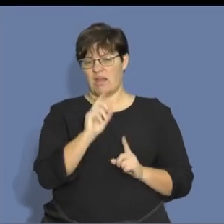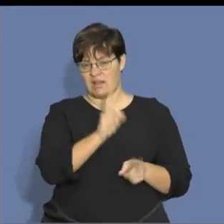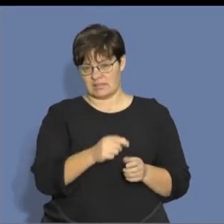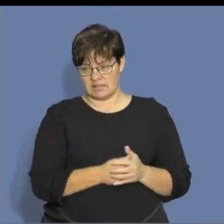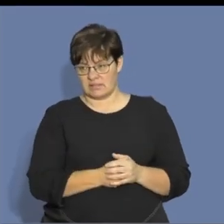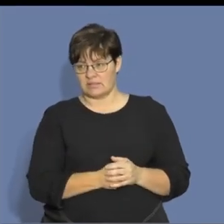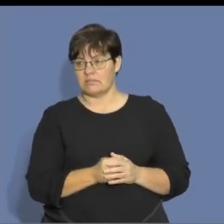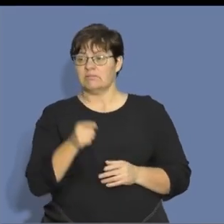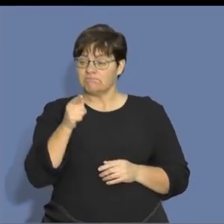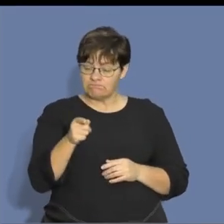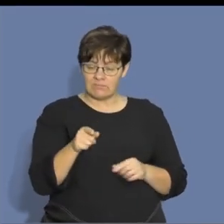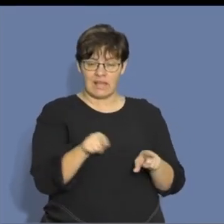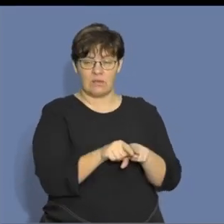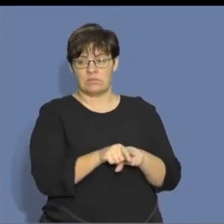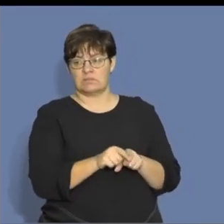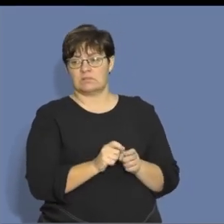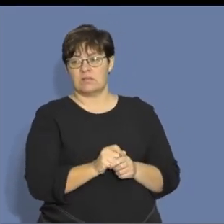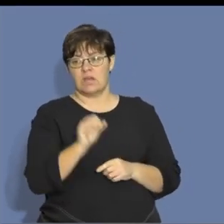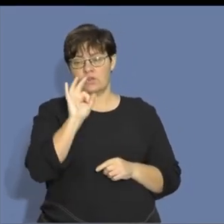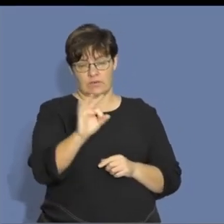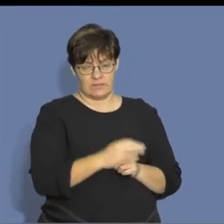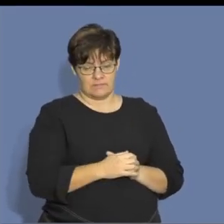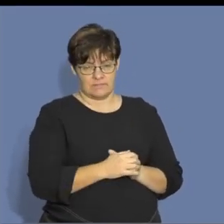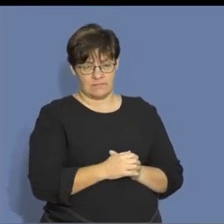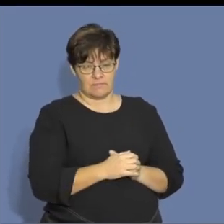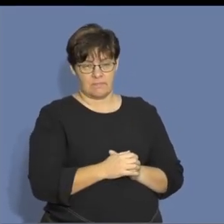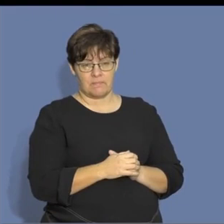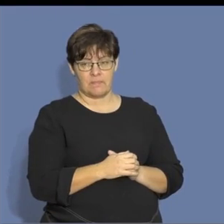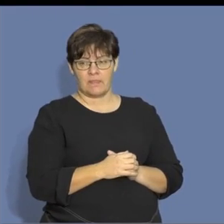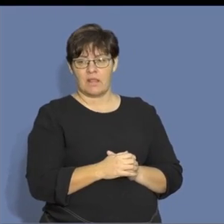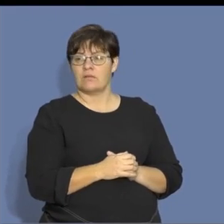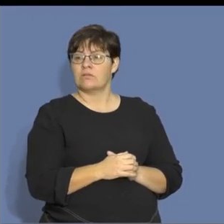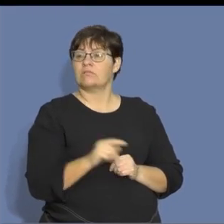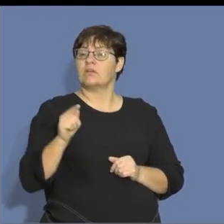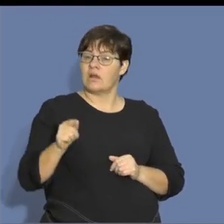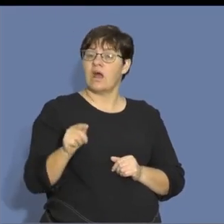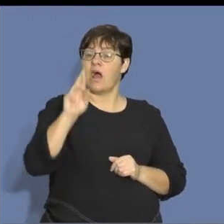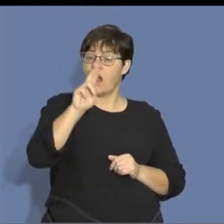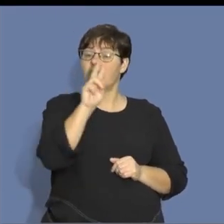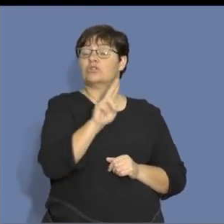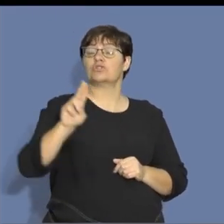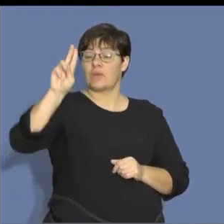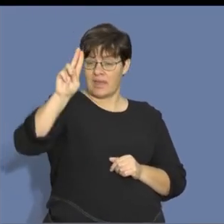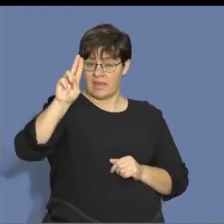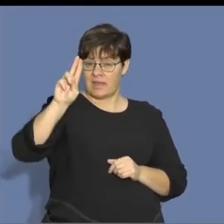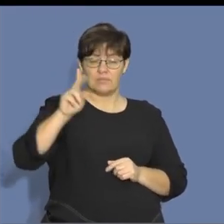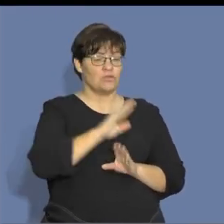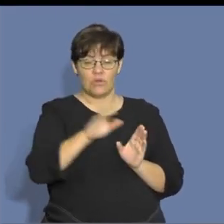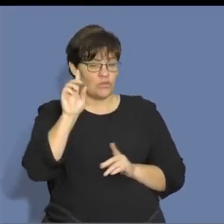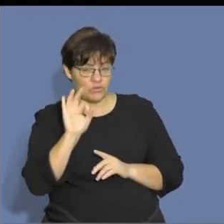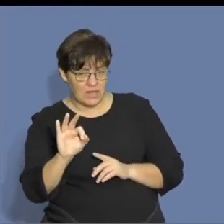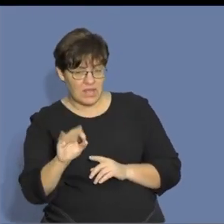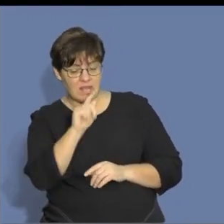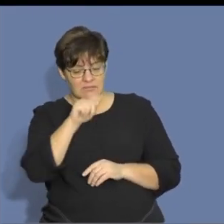and so I can say 3. Again, what is that though? That is the radius squared, and so it's not 3,